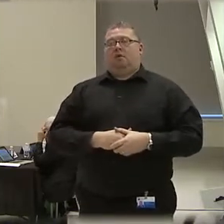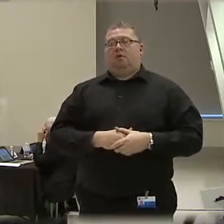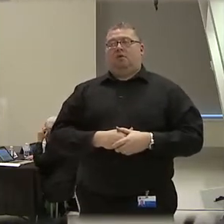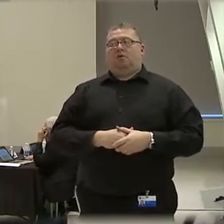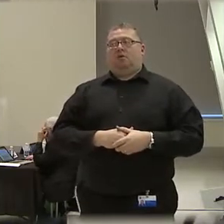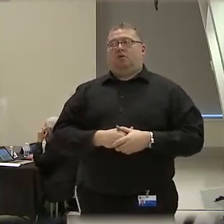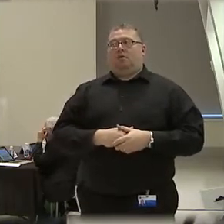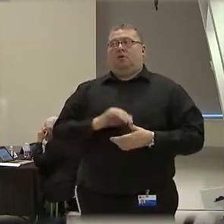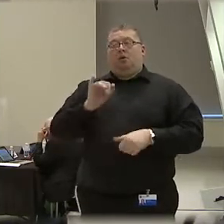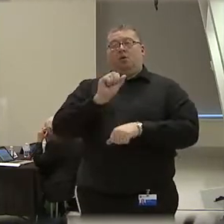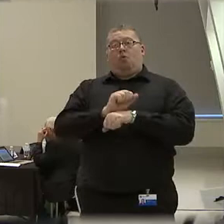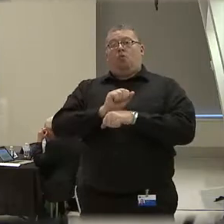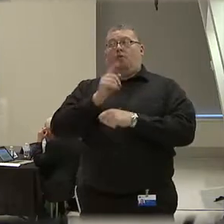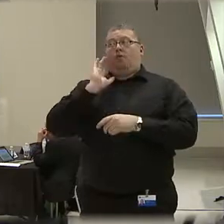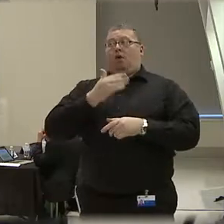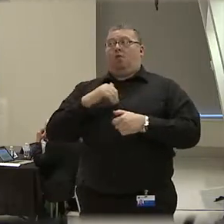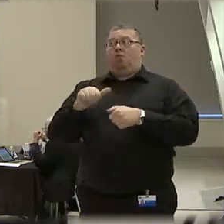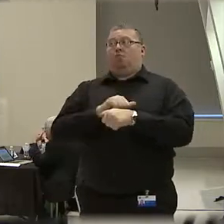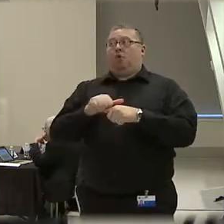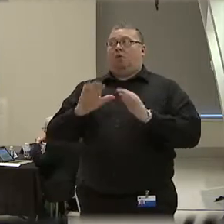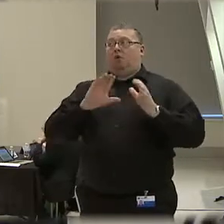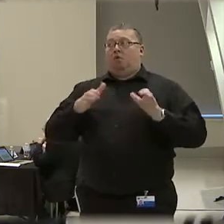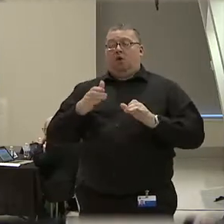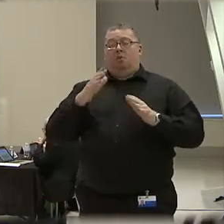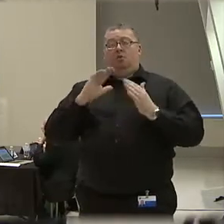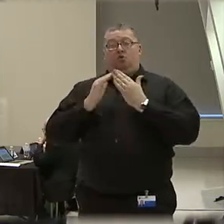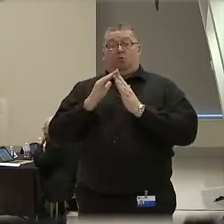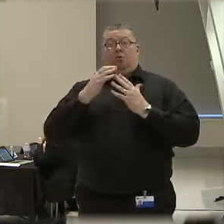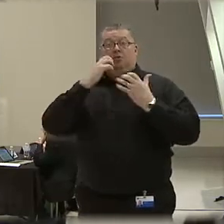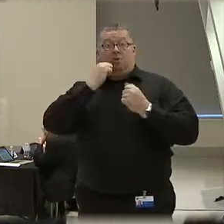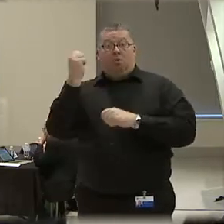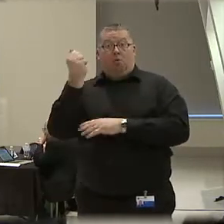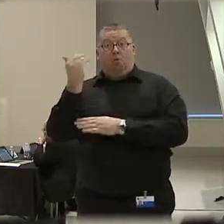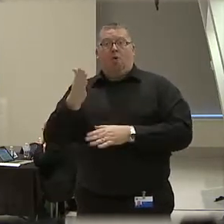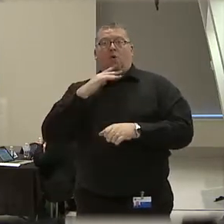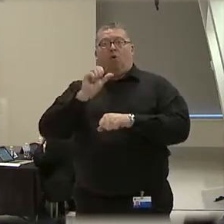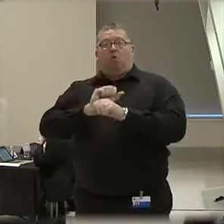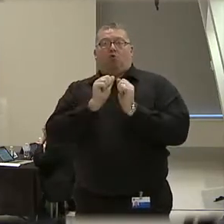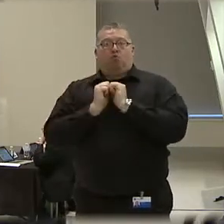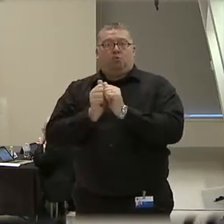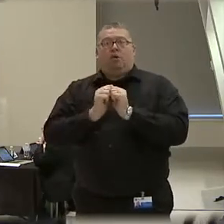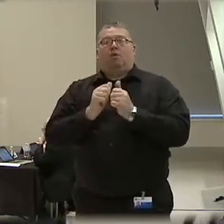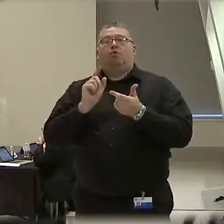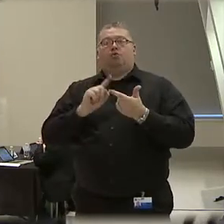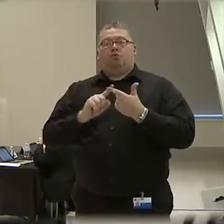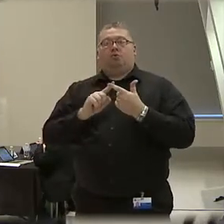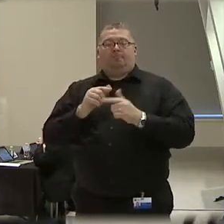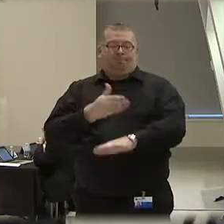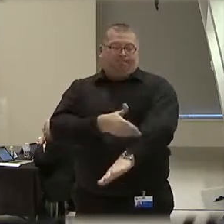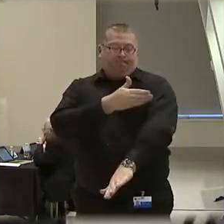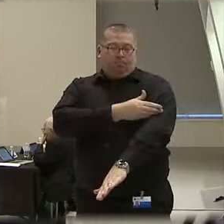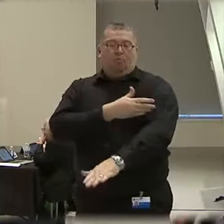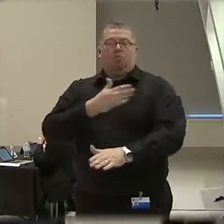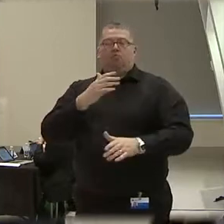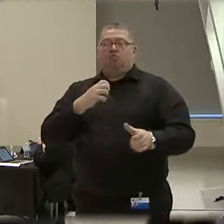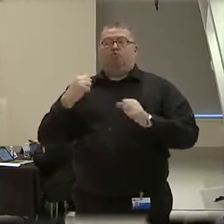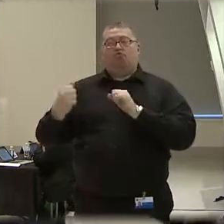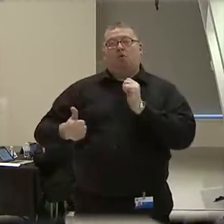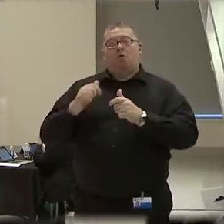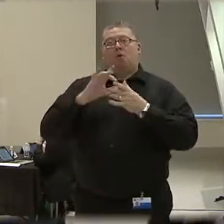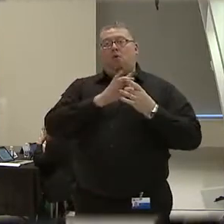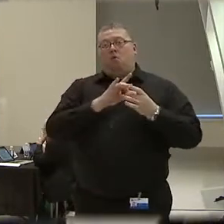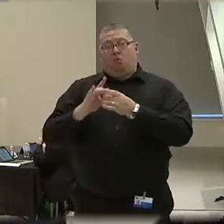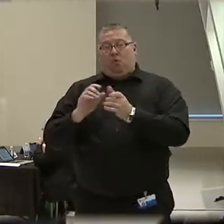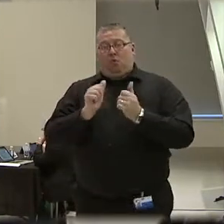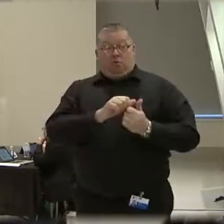vast network of oversight practitioners and community stakeholders, is ready to work together to advance stronger relationships between the